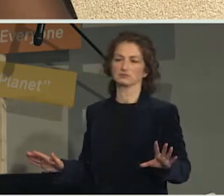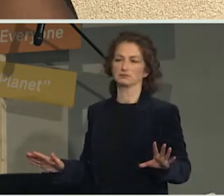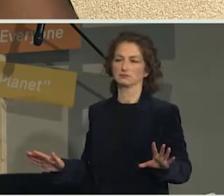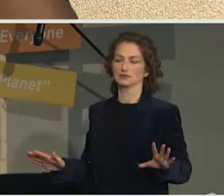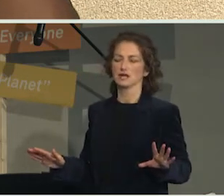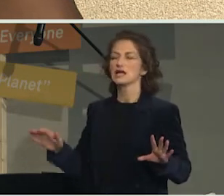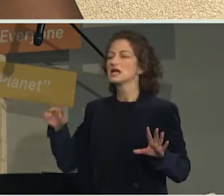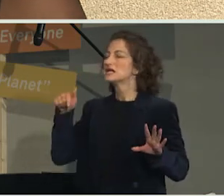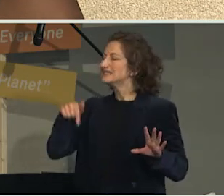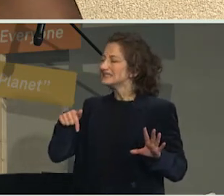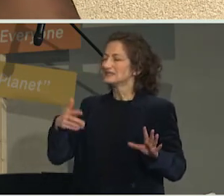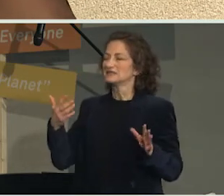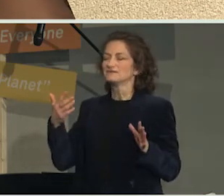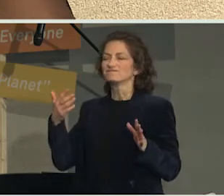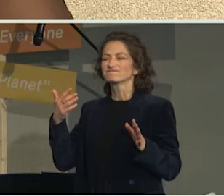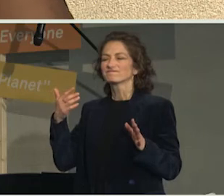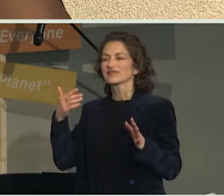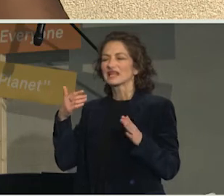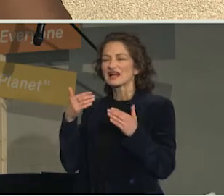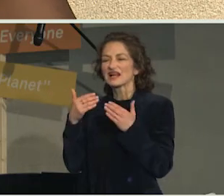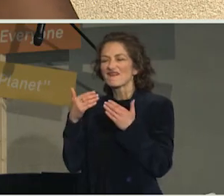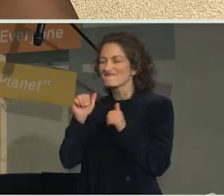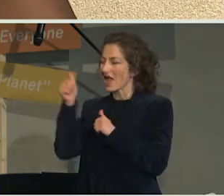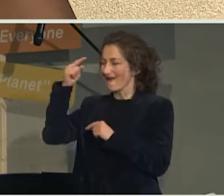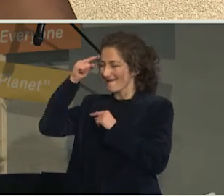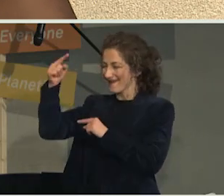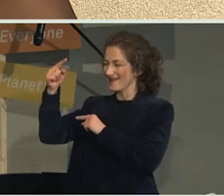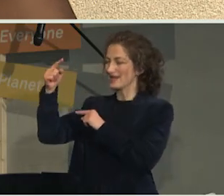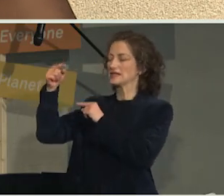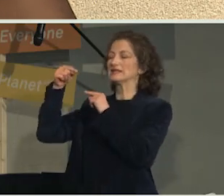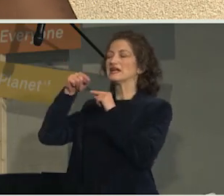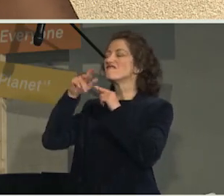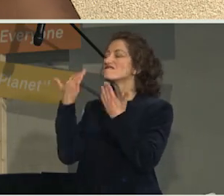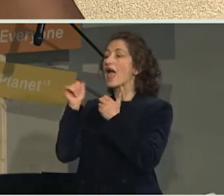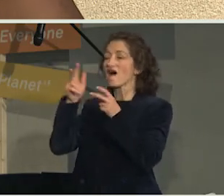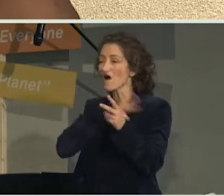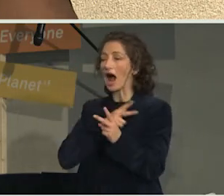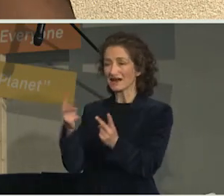group, those whose oppression seems to matter most, can be attended to first.